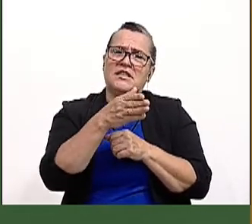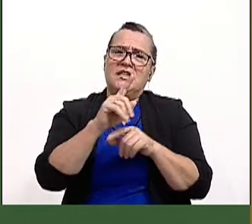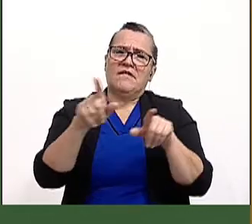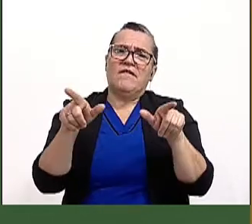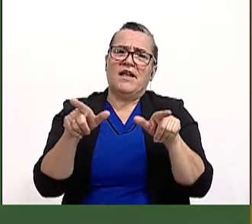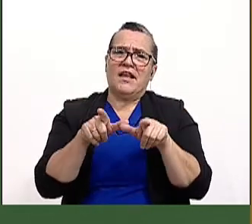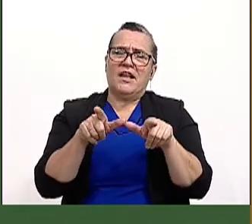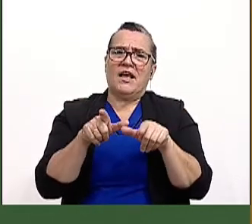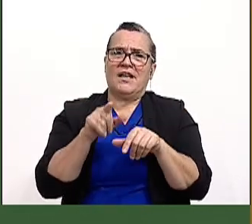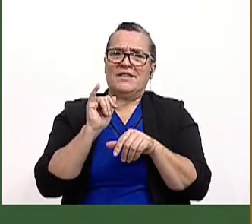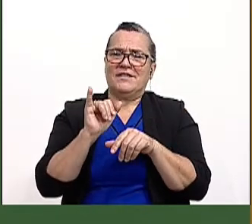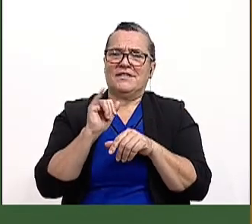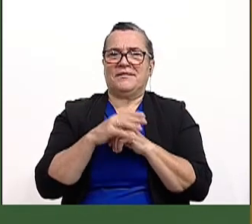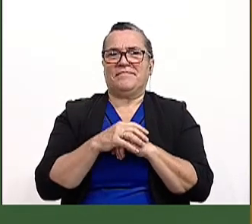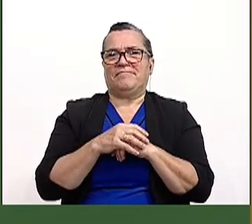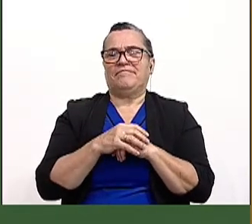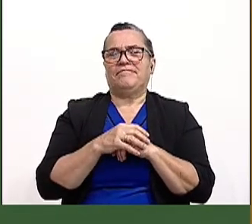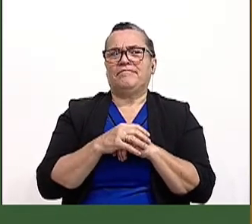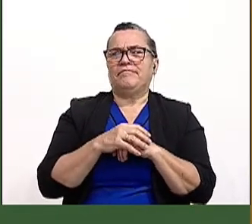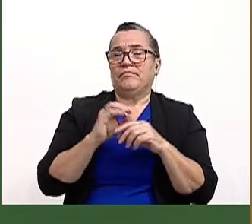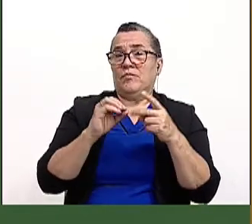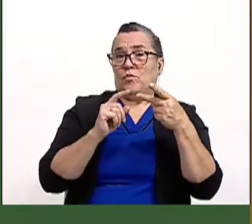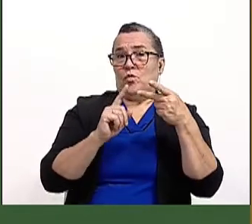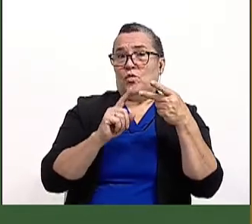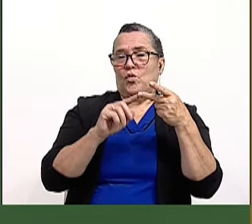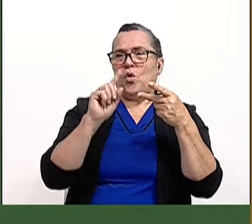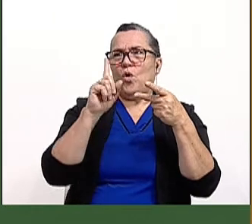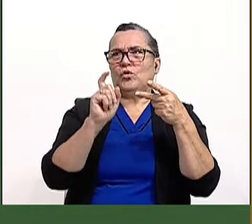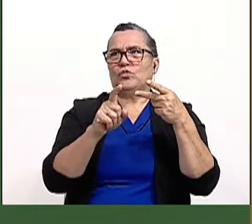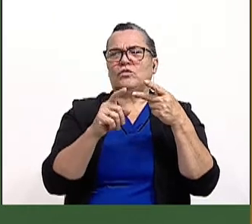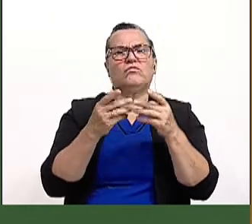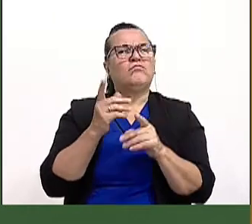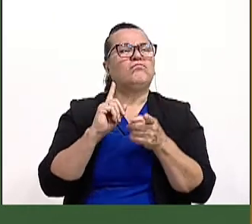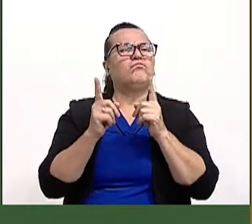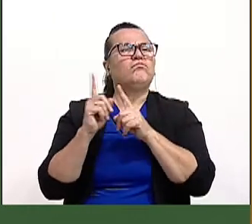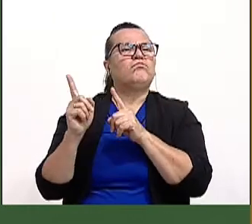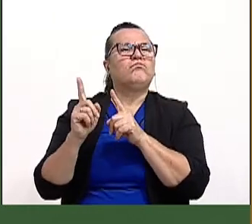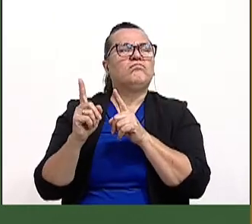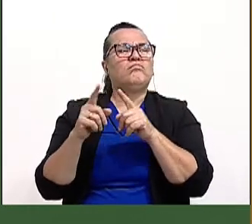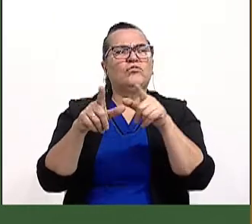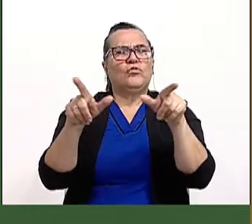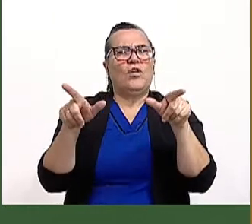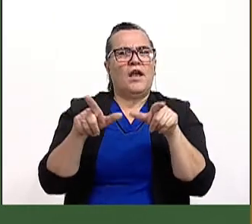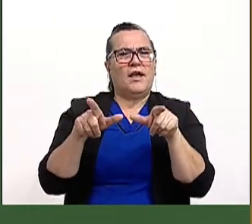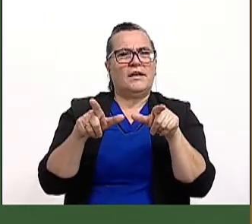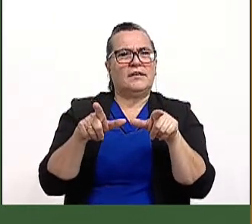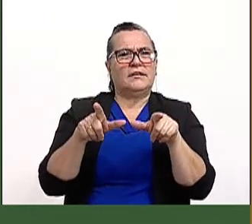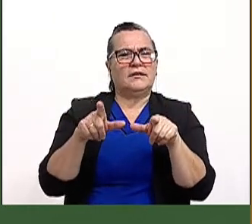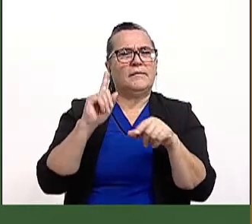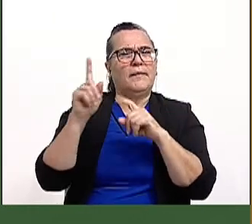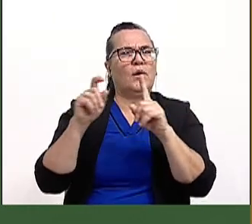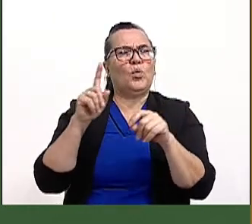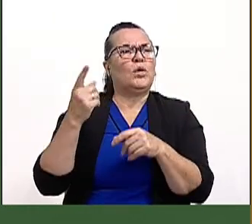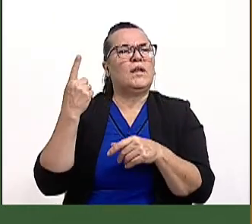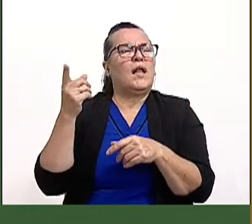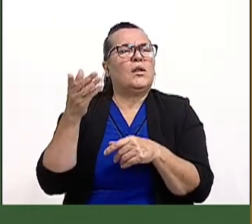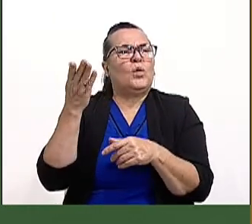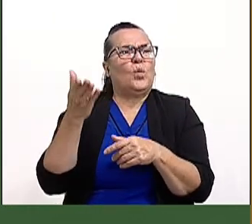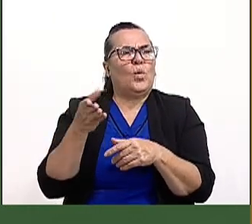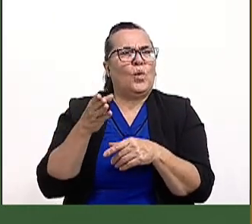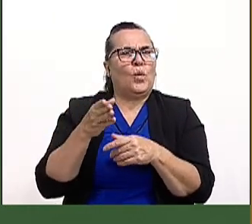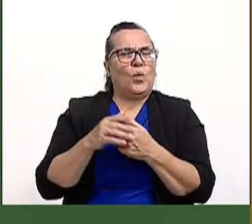places. Question number 2. What places is Claire asking for